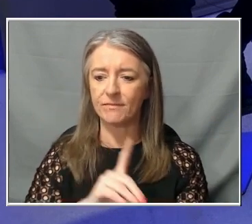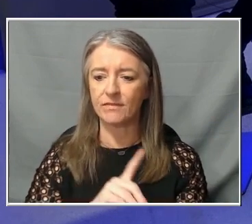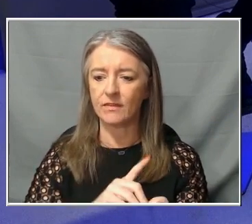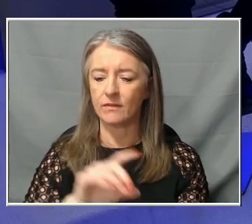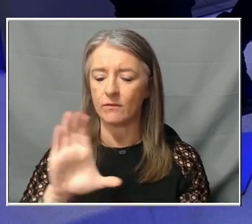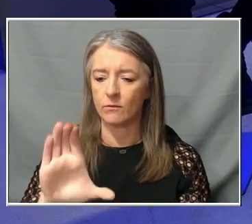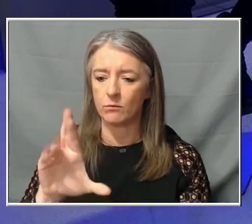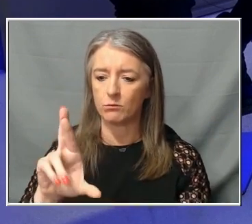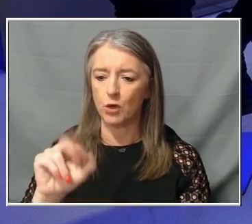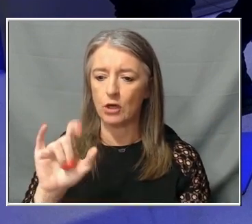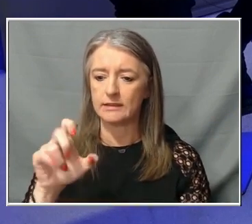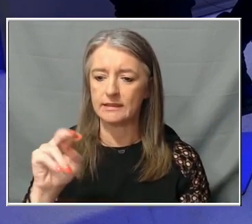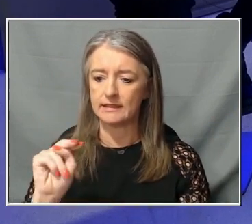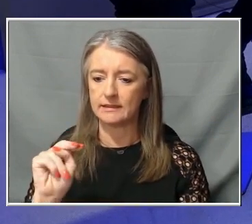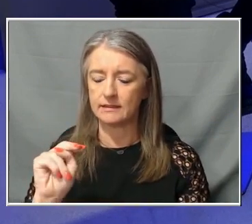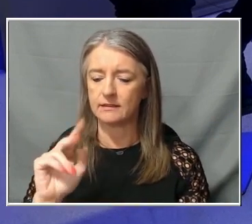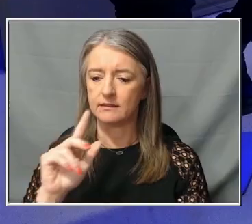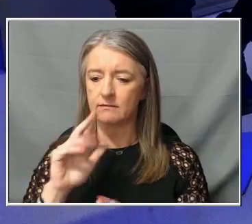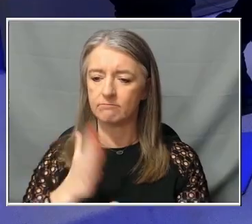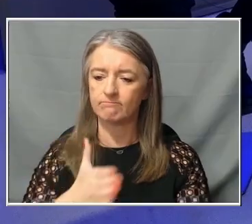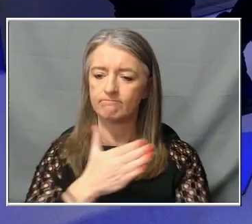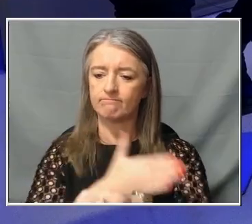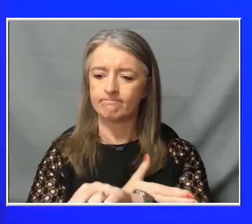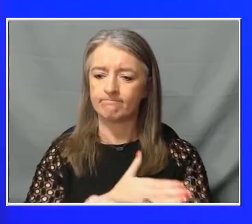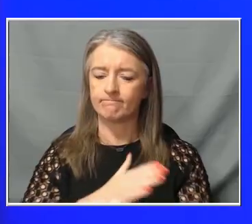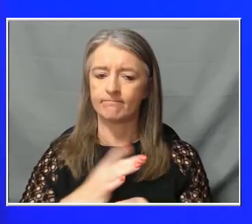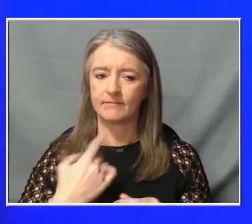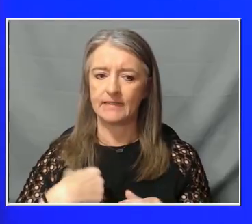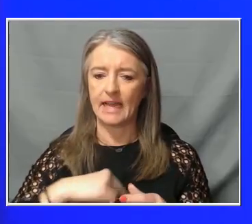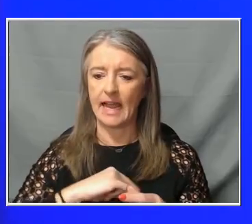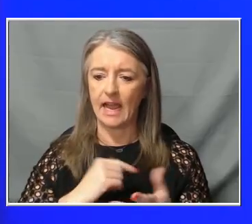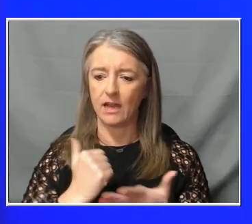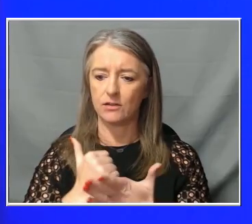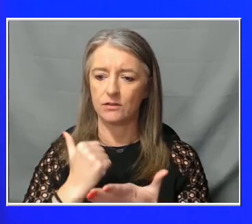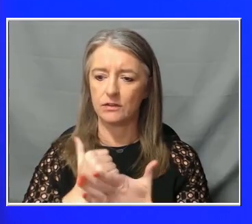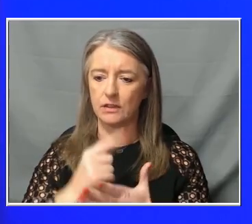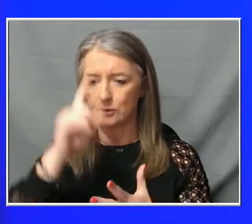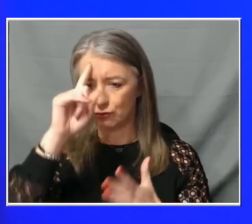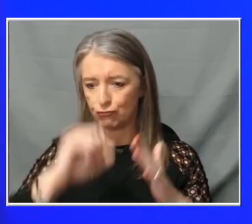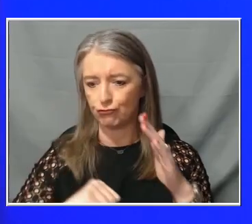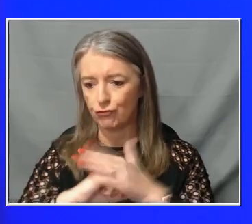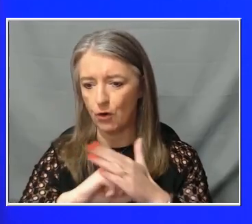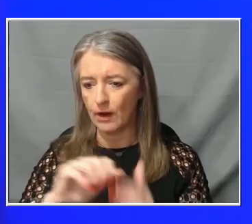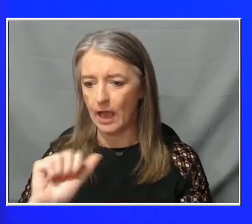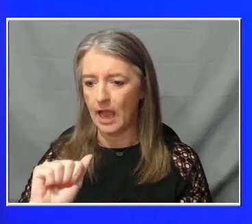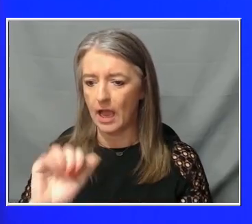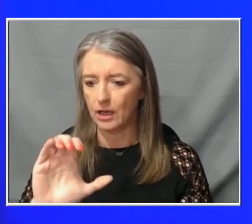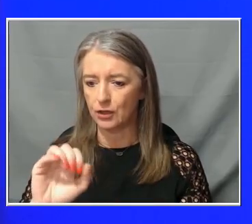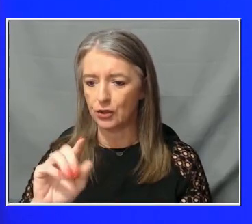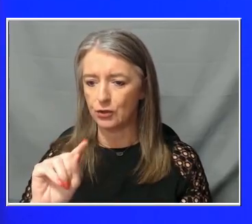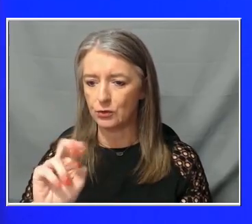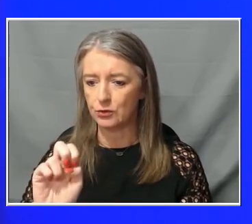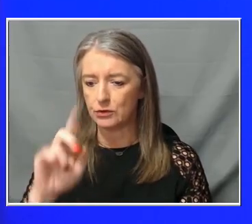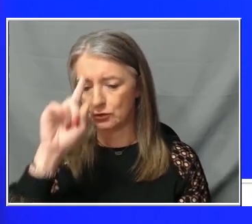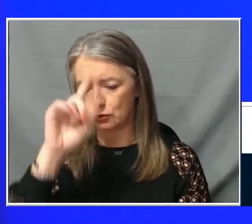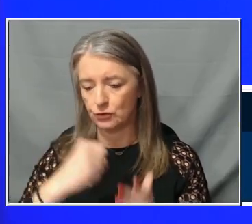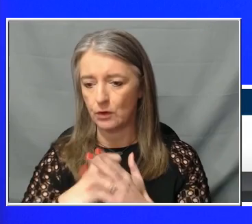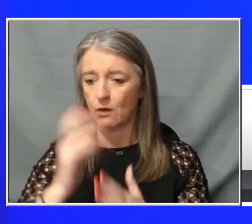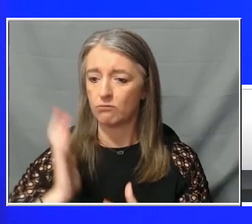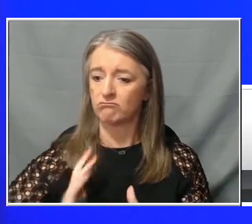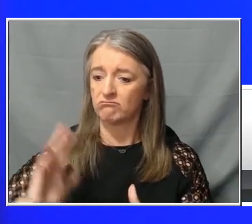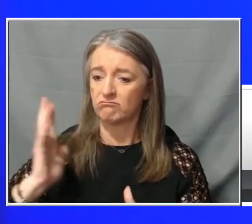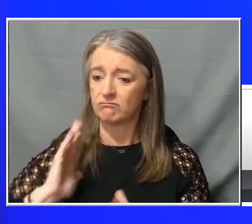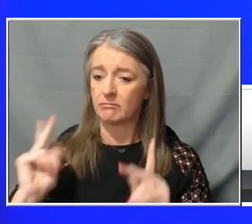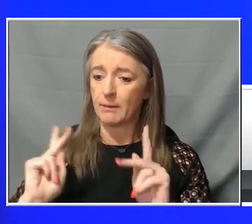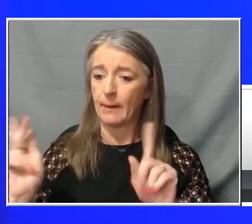been just a major advancement? The way we treat acute stroke. So in the old days, patients would come to the emergency